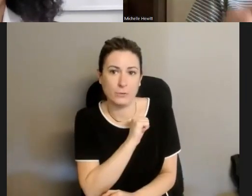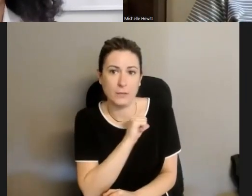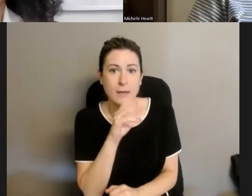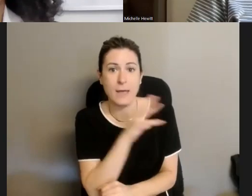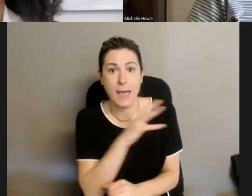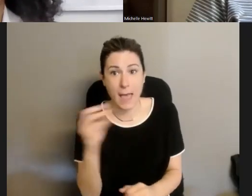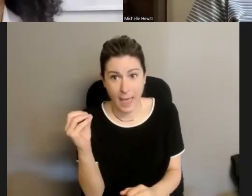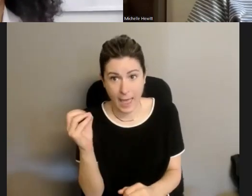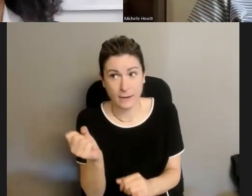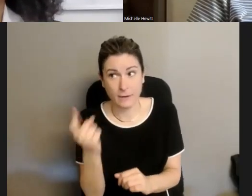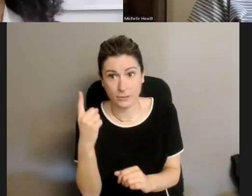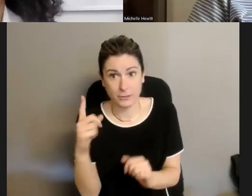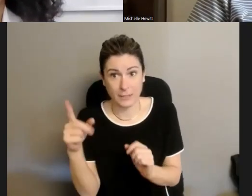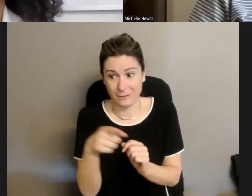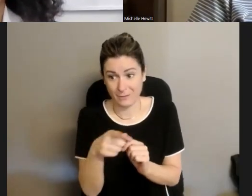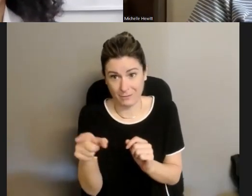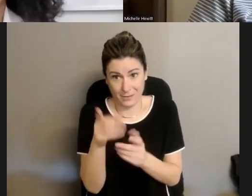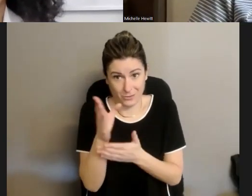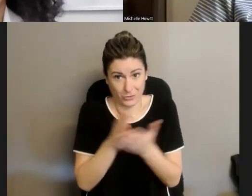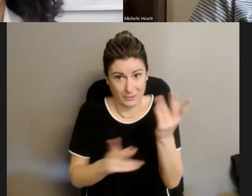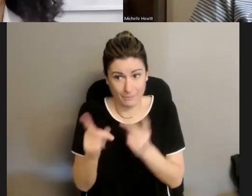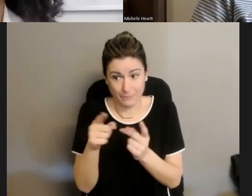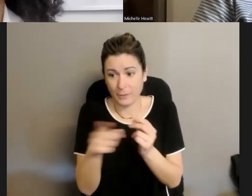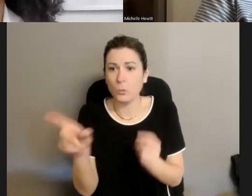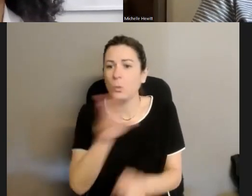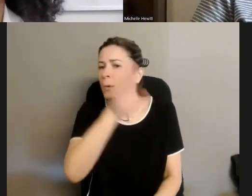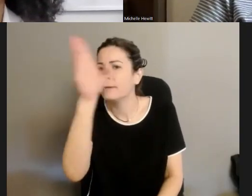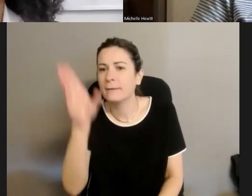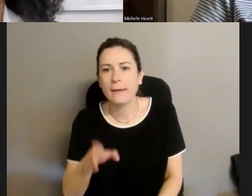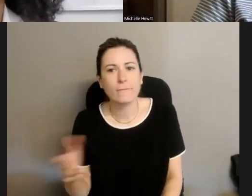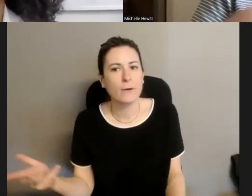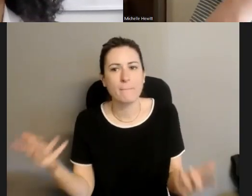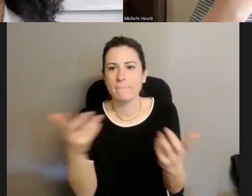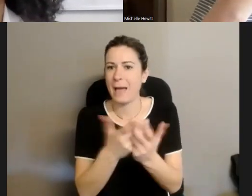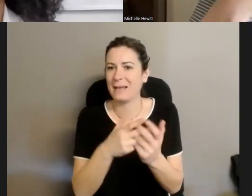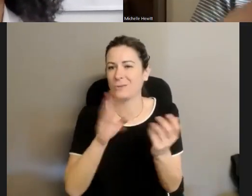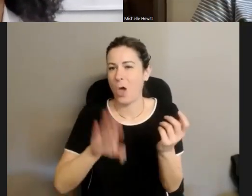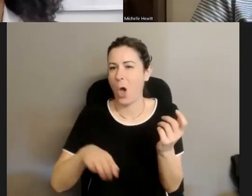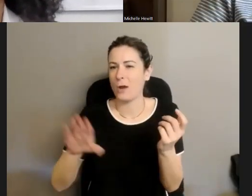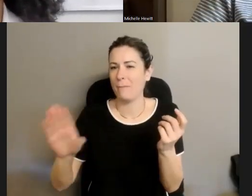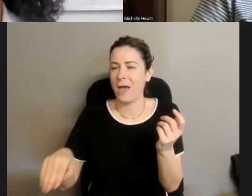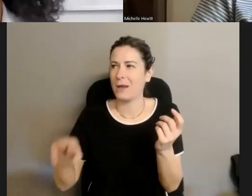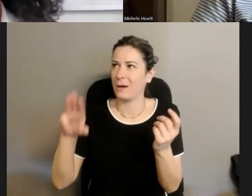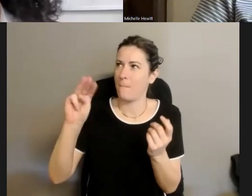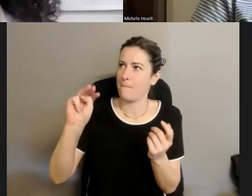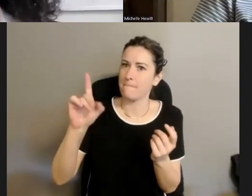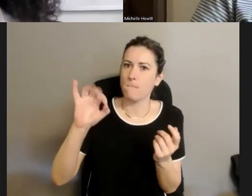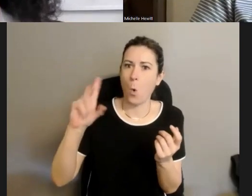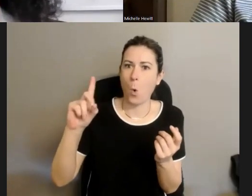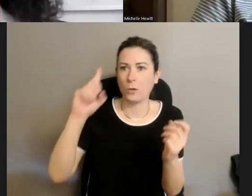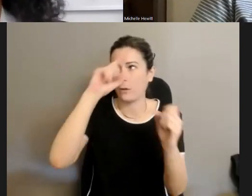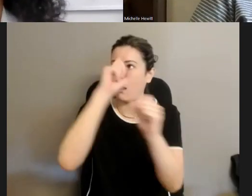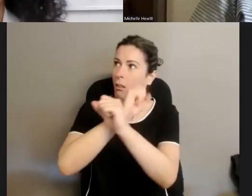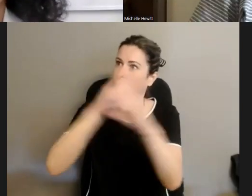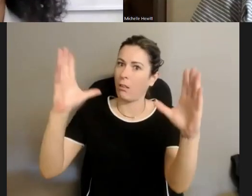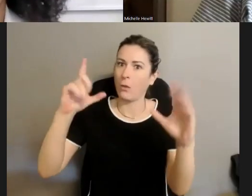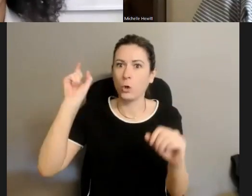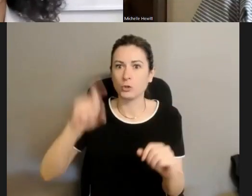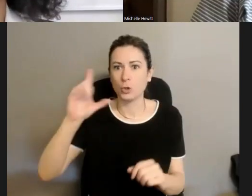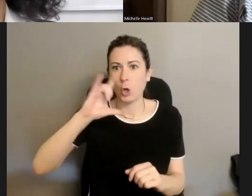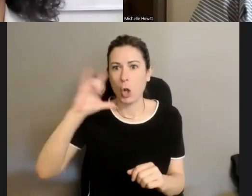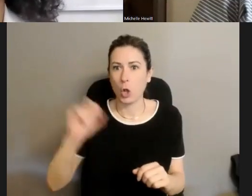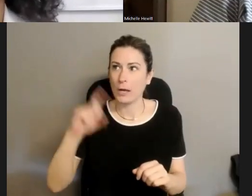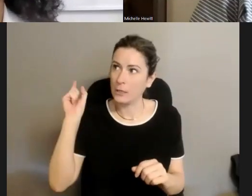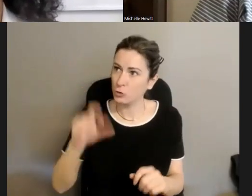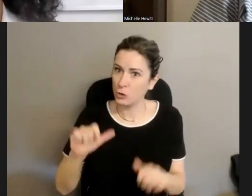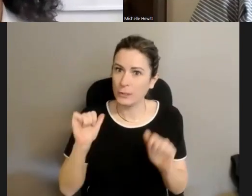mold that people have. I'll pass over to you, Bety, because I'm croaking out. Thank you. Thanks so